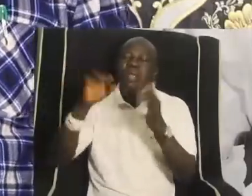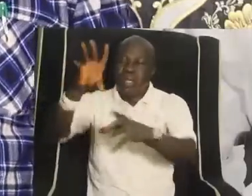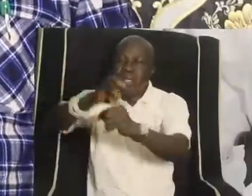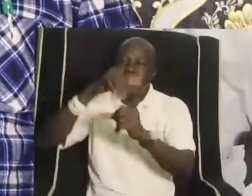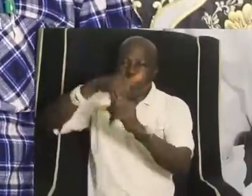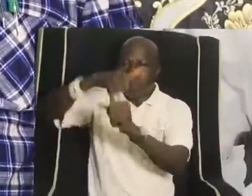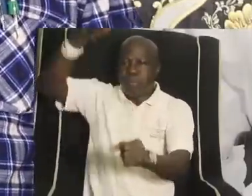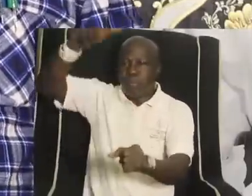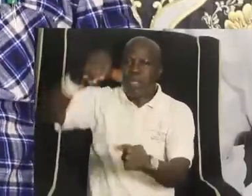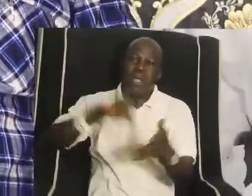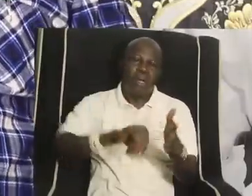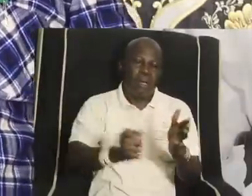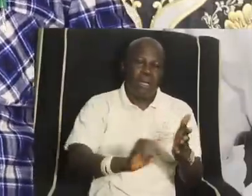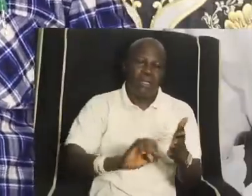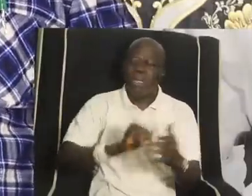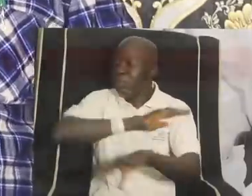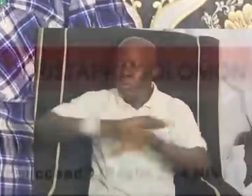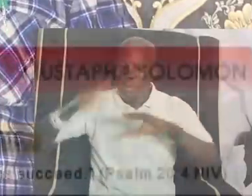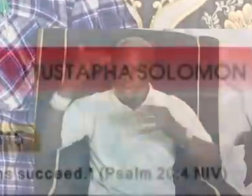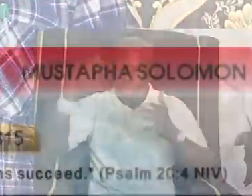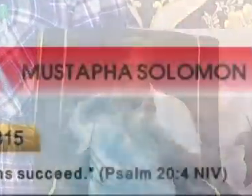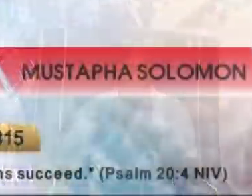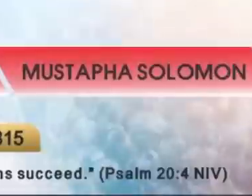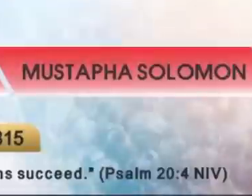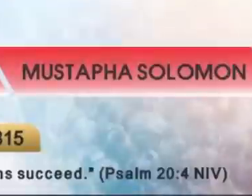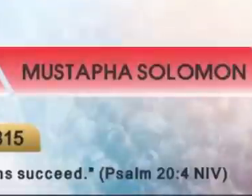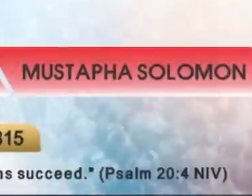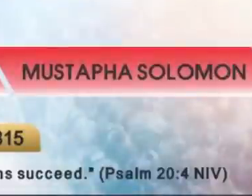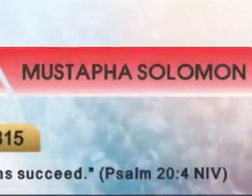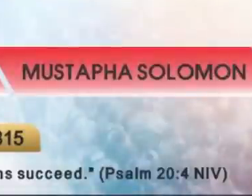take your pen and write call back if you don't know it